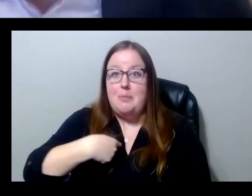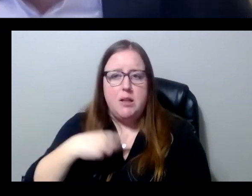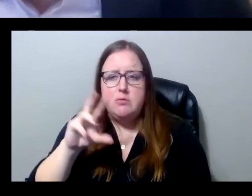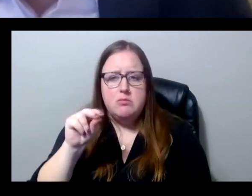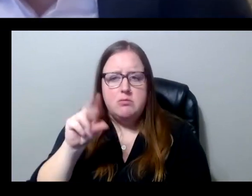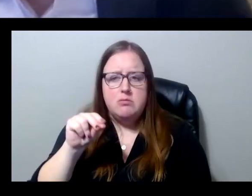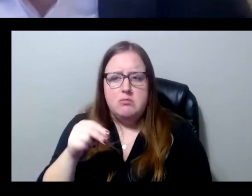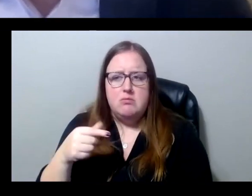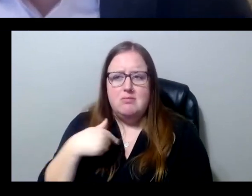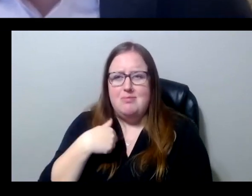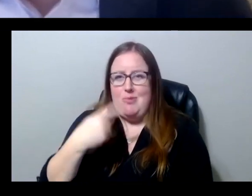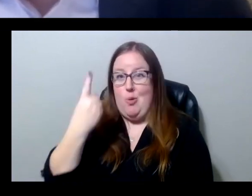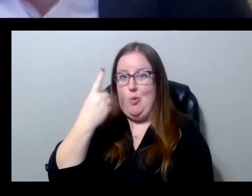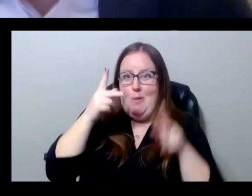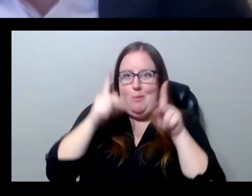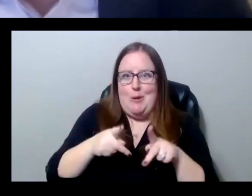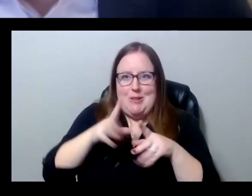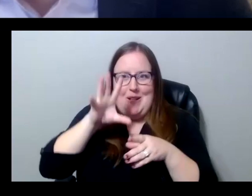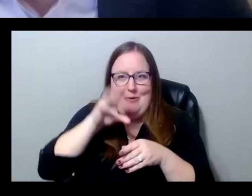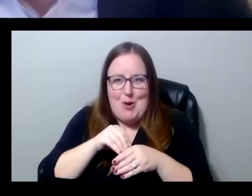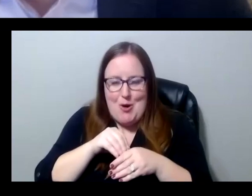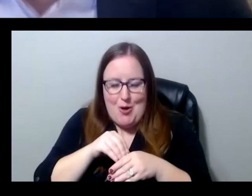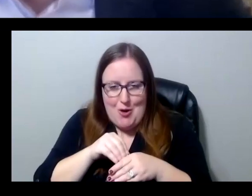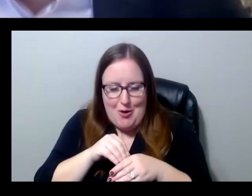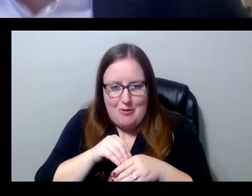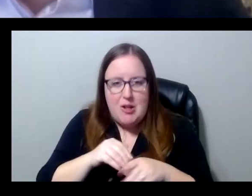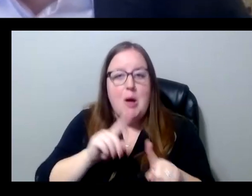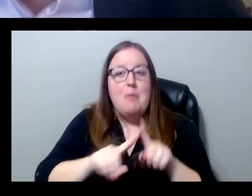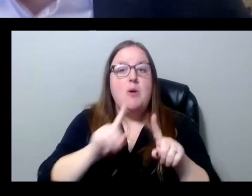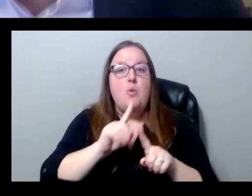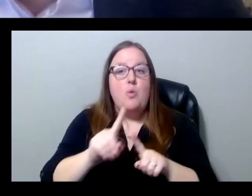was certainly feelings of despair,